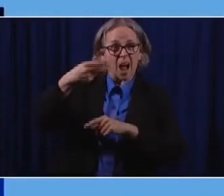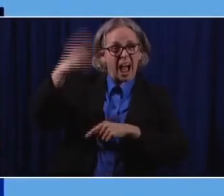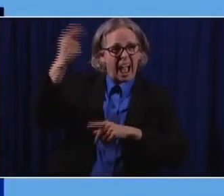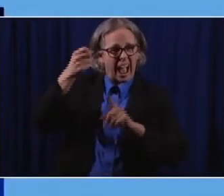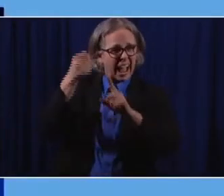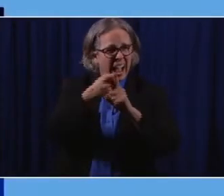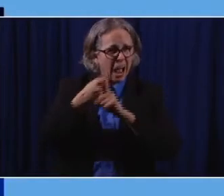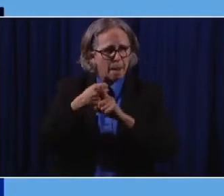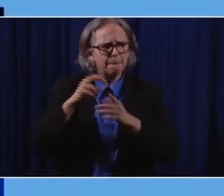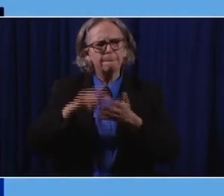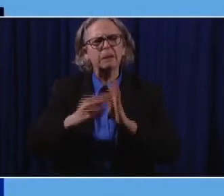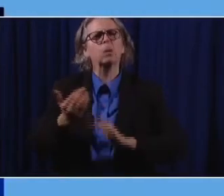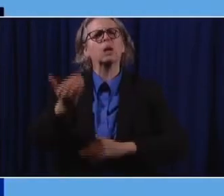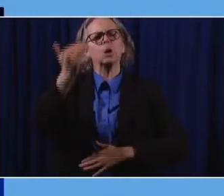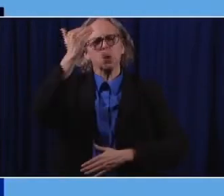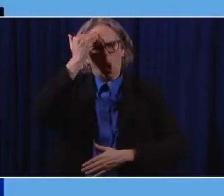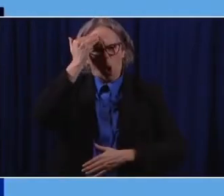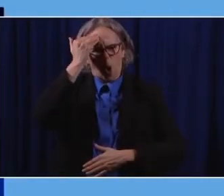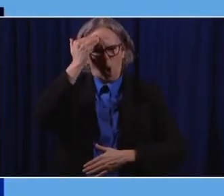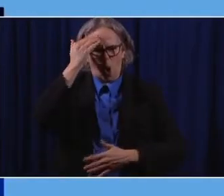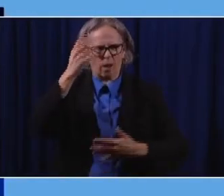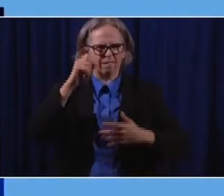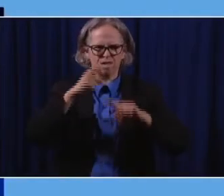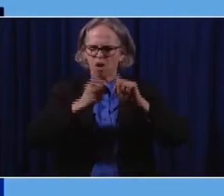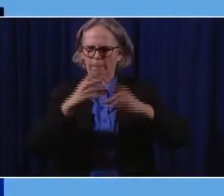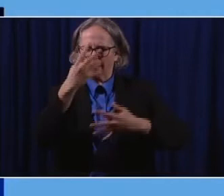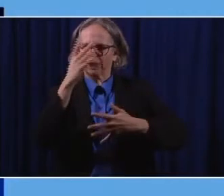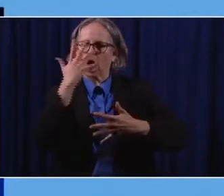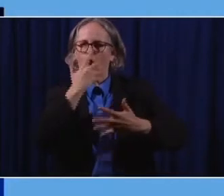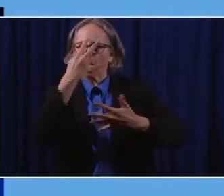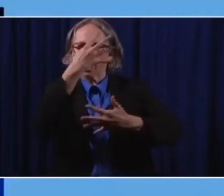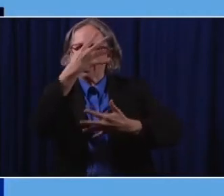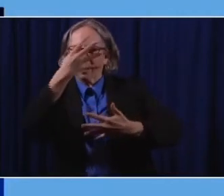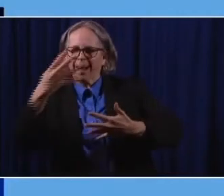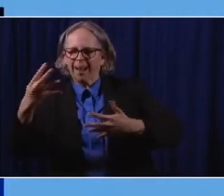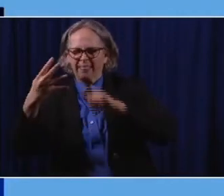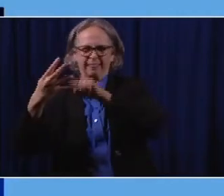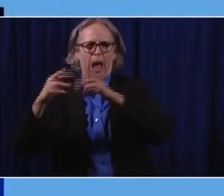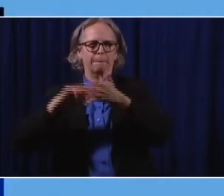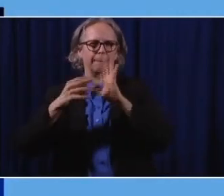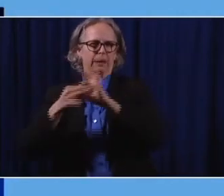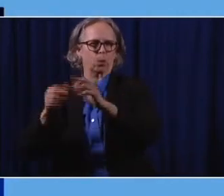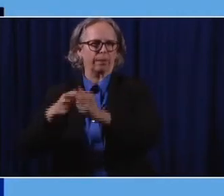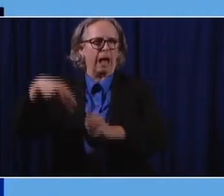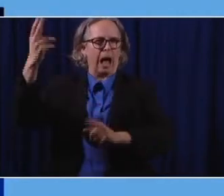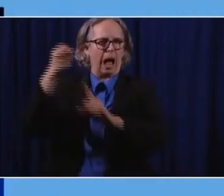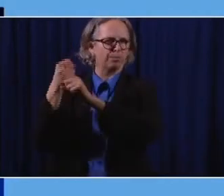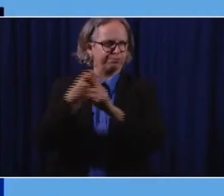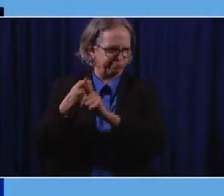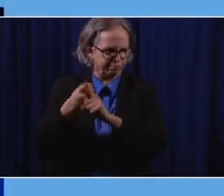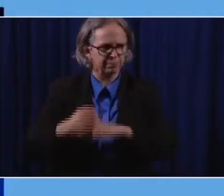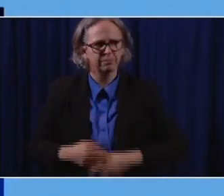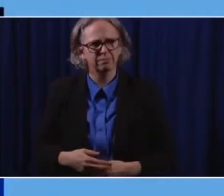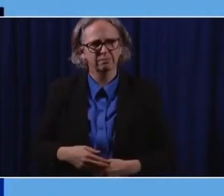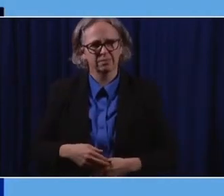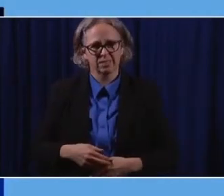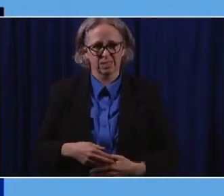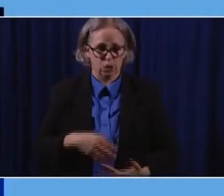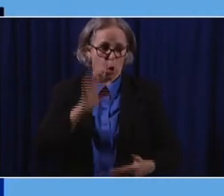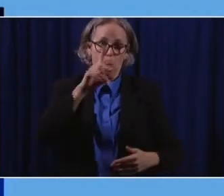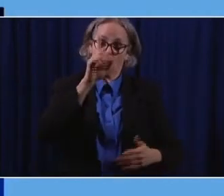that simply means that they're over 100 cases per 100,000 for every 2